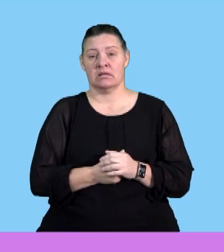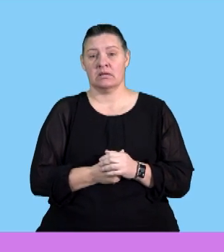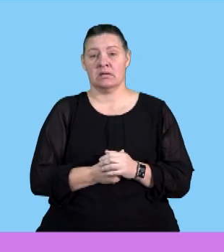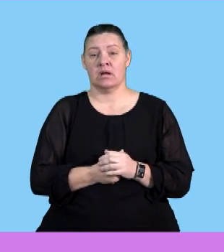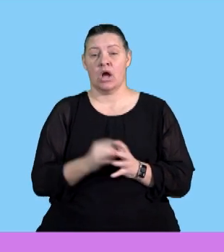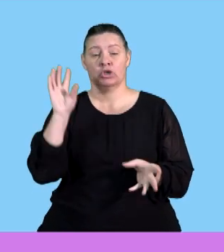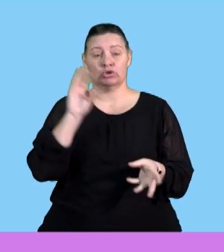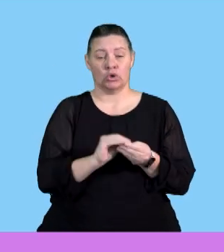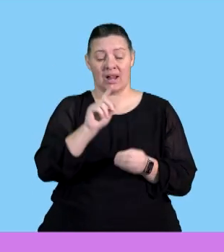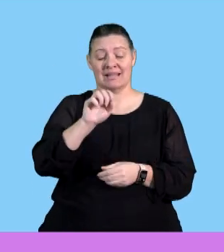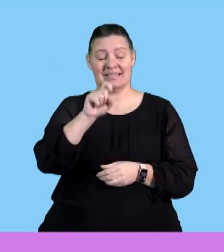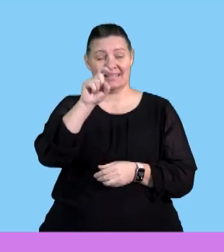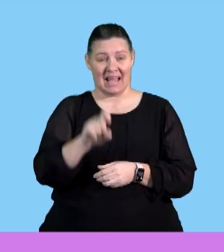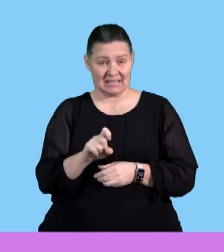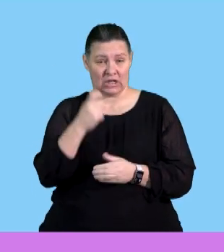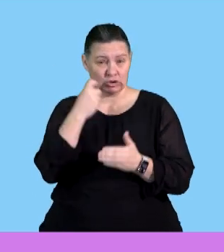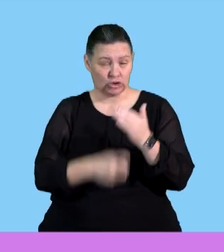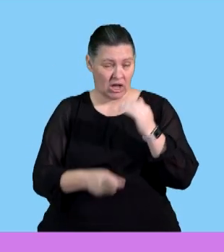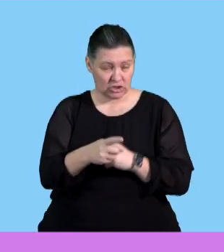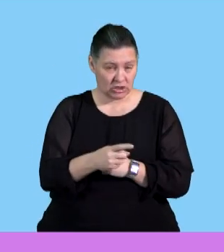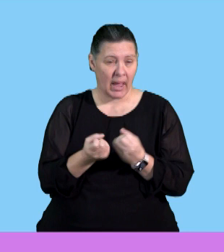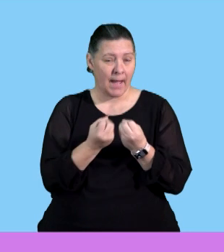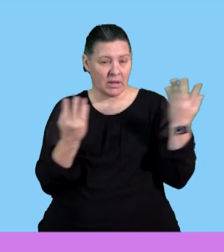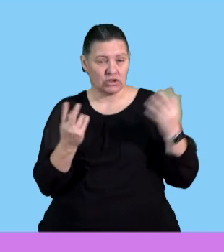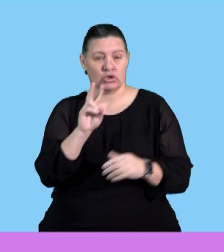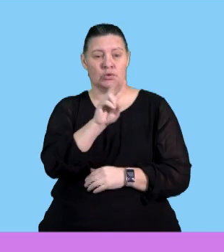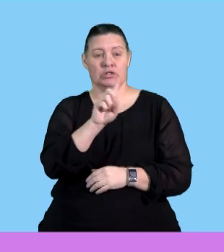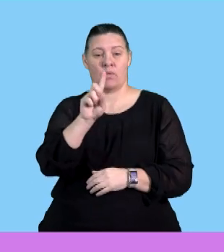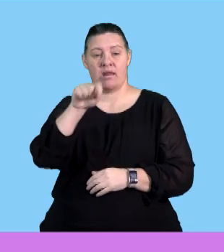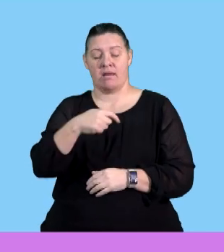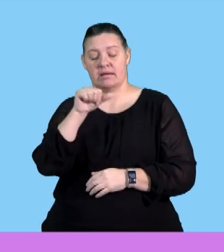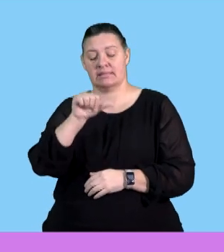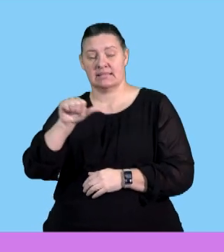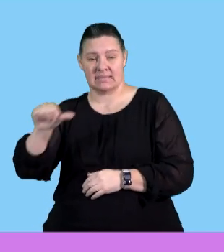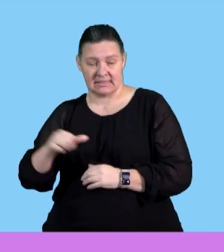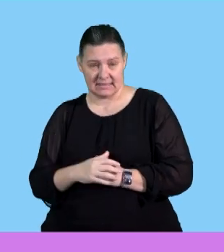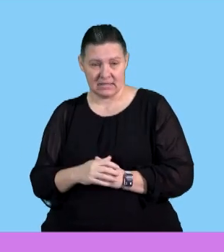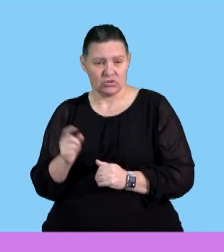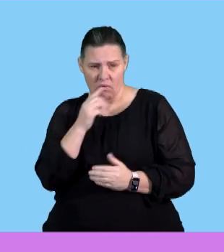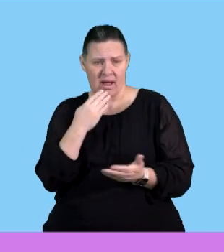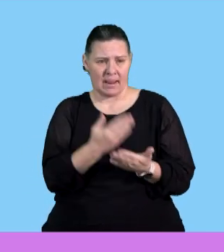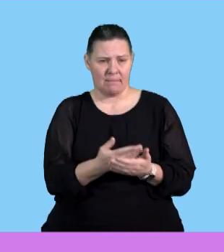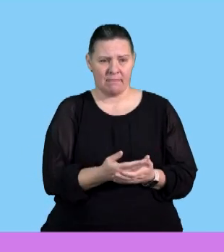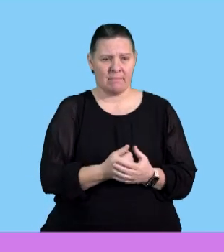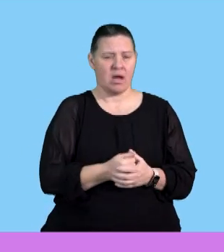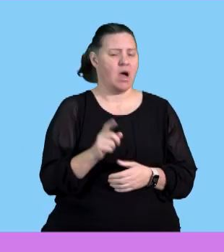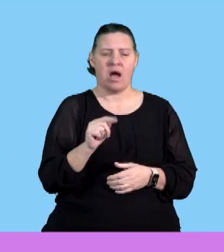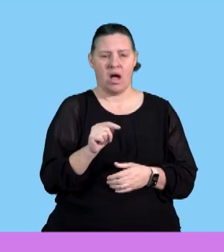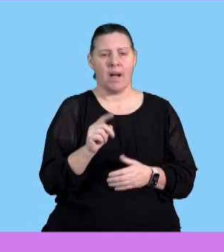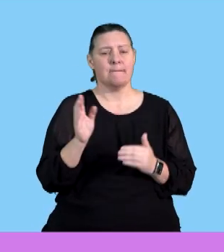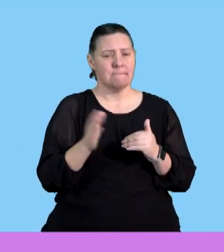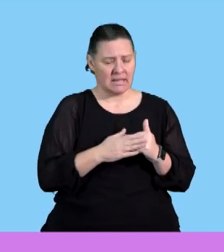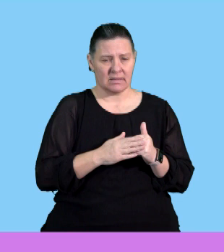the total tax that is charged on this is 21 Rand 66. So she claims that it should have